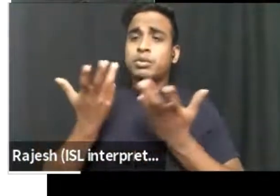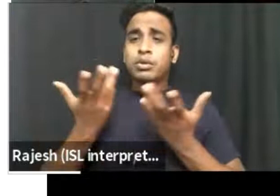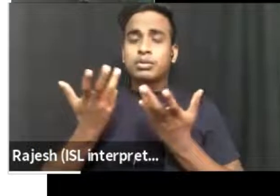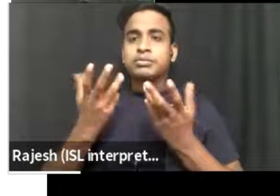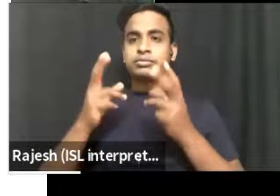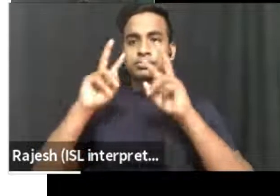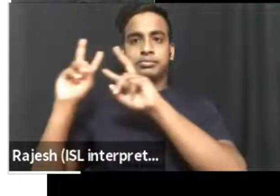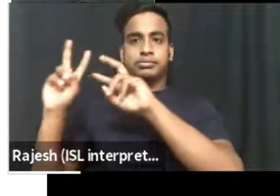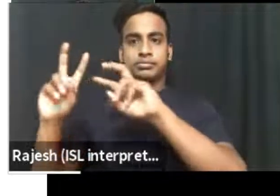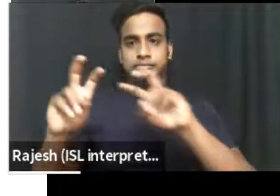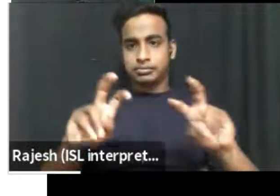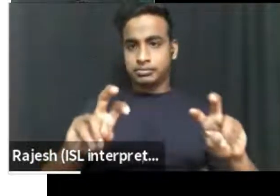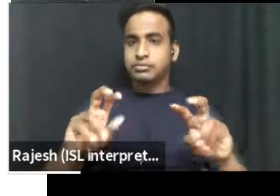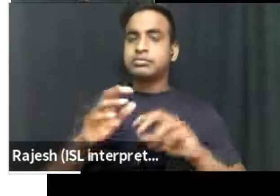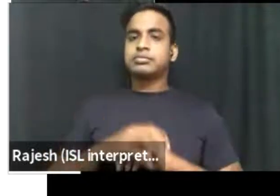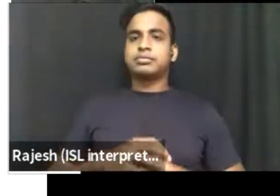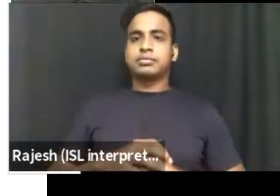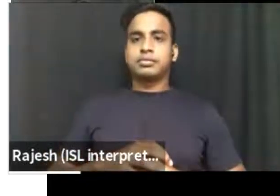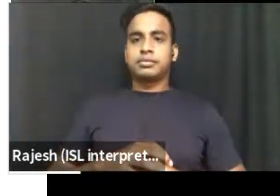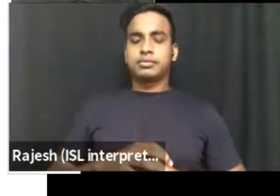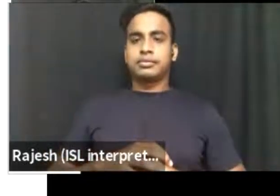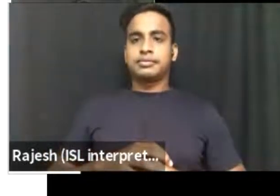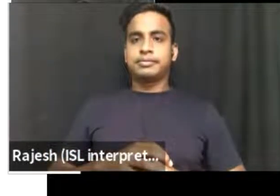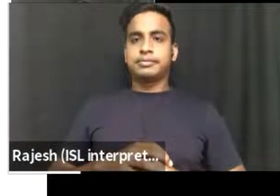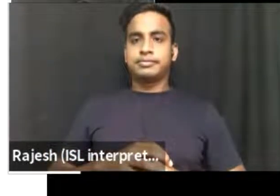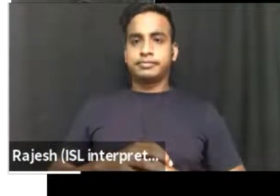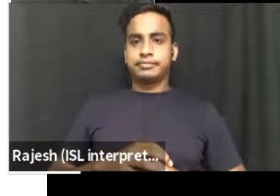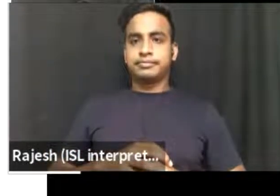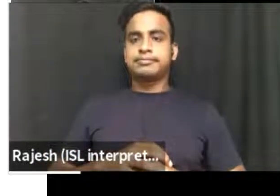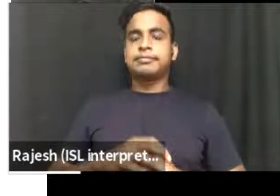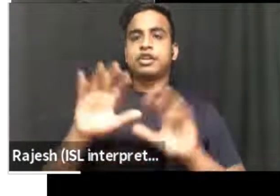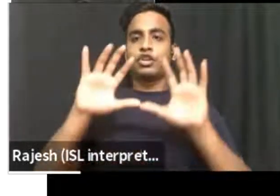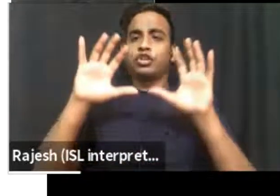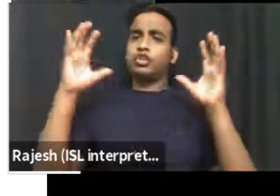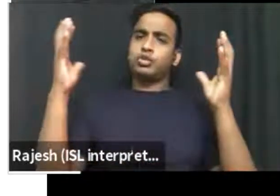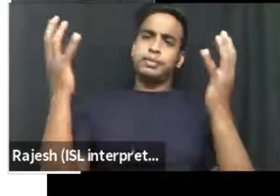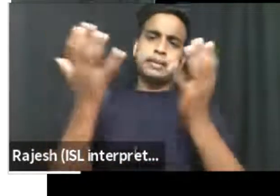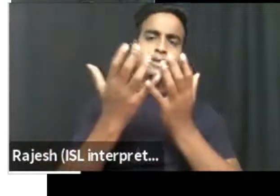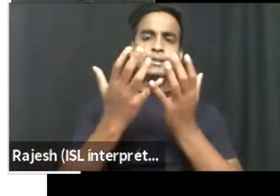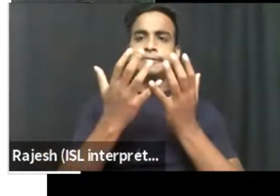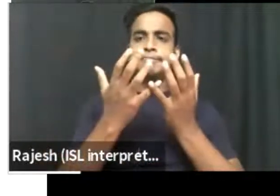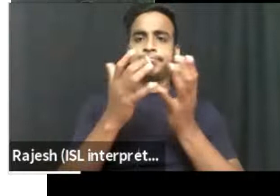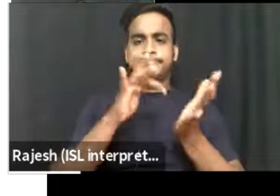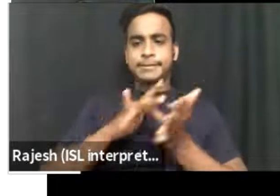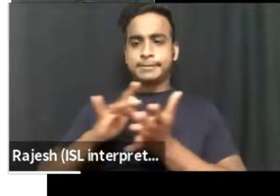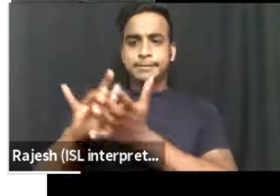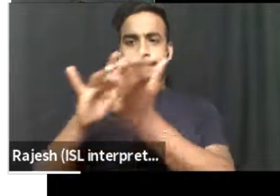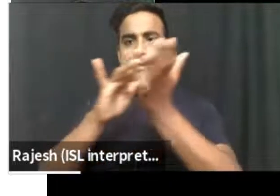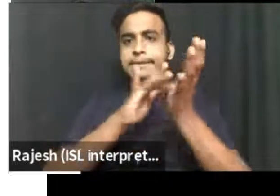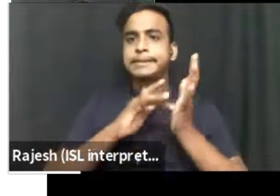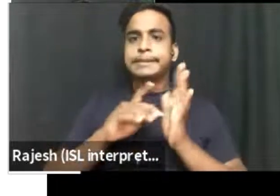the policy frameworks globally, which has been facilitating